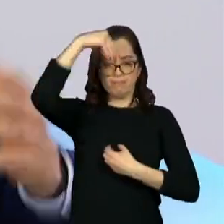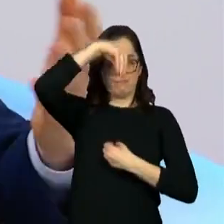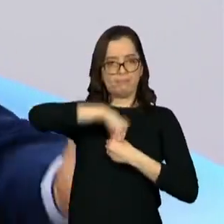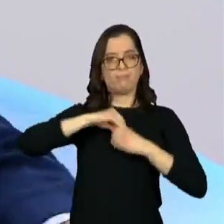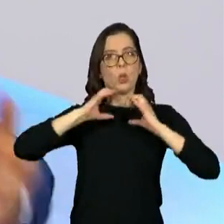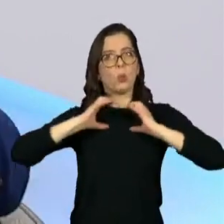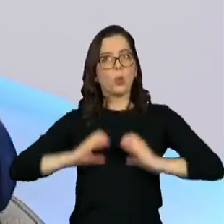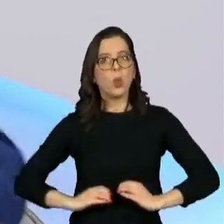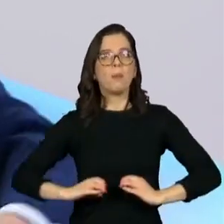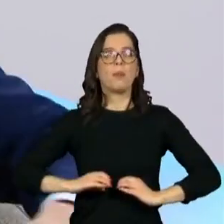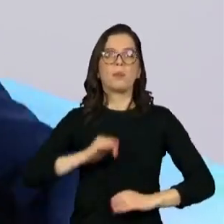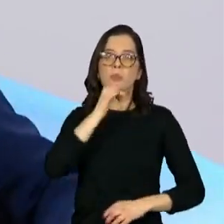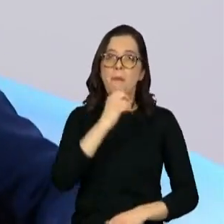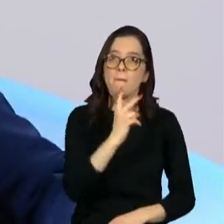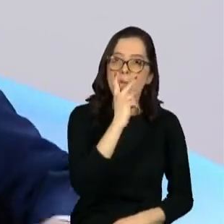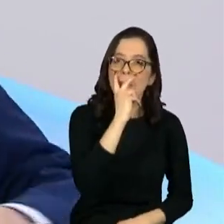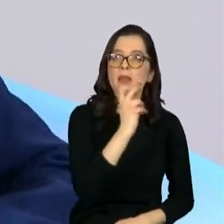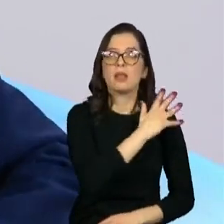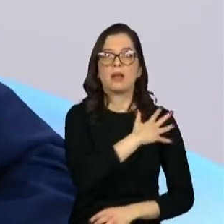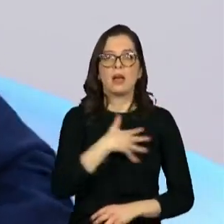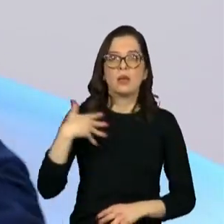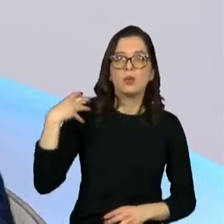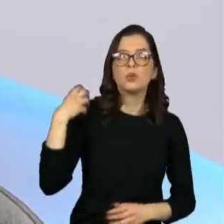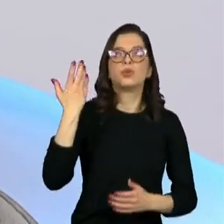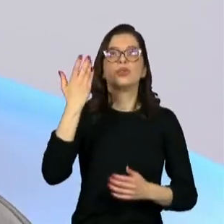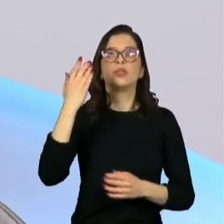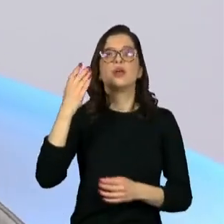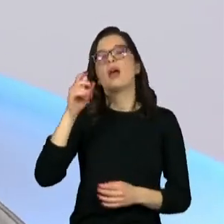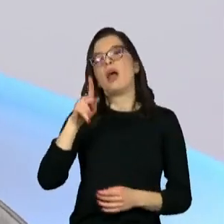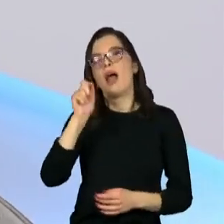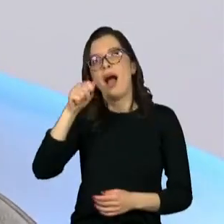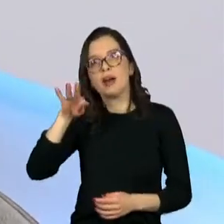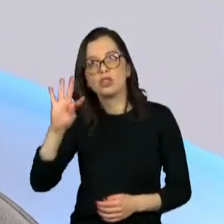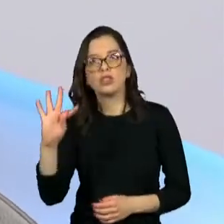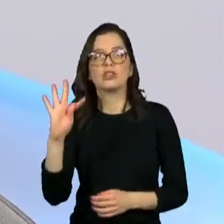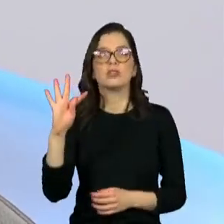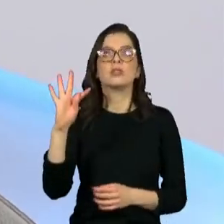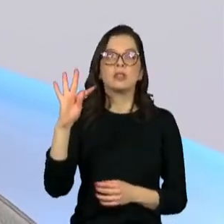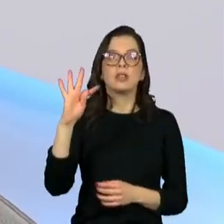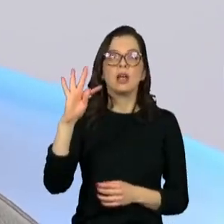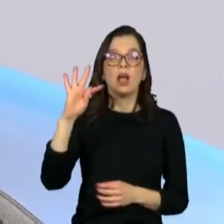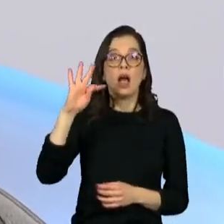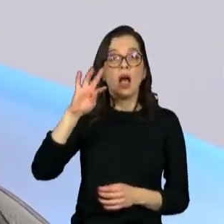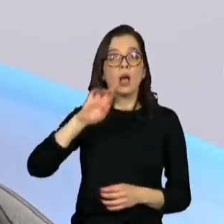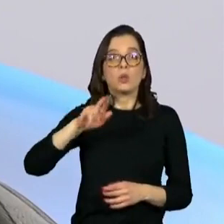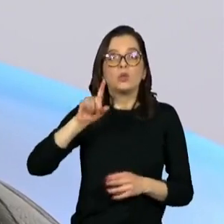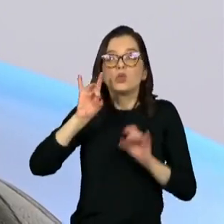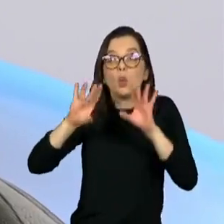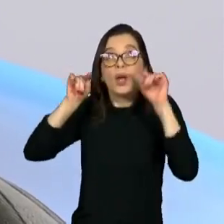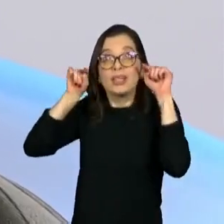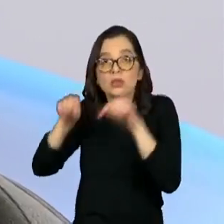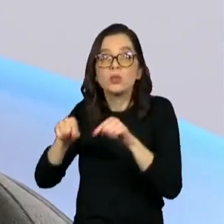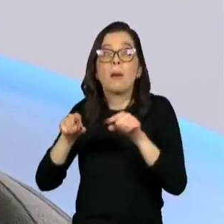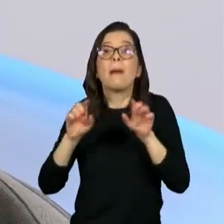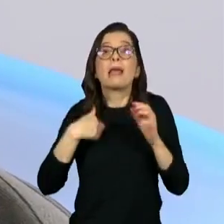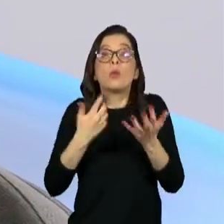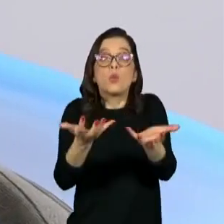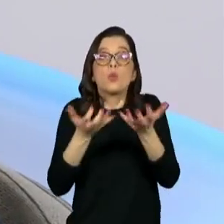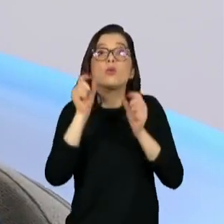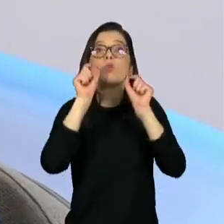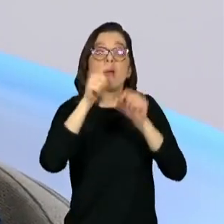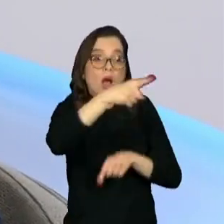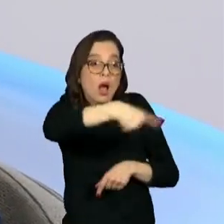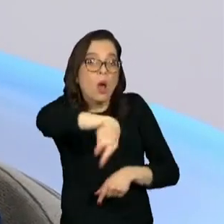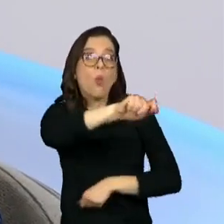virtue. Plato and Aristotle up through Immanuel Kant. But not only that, I want students